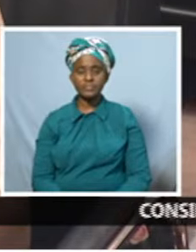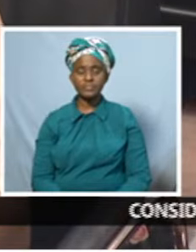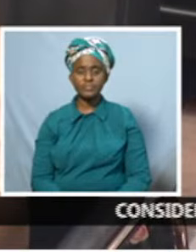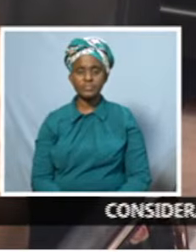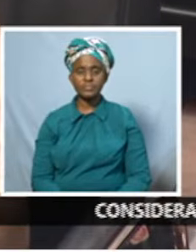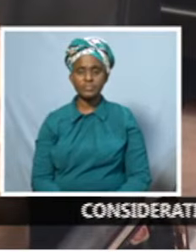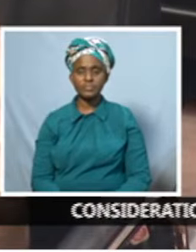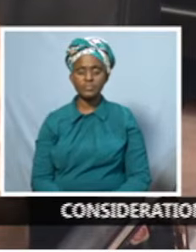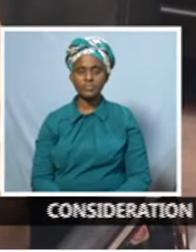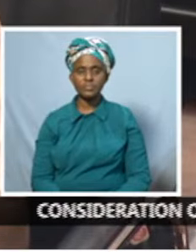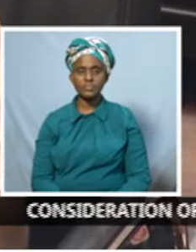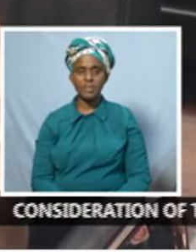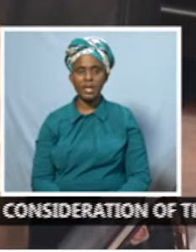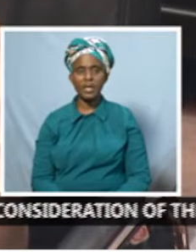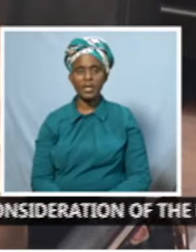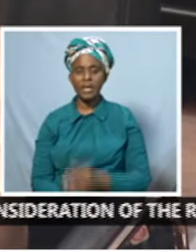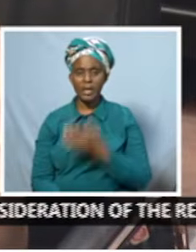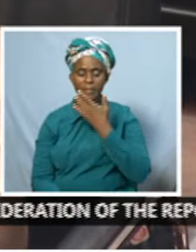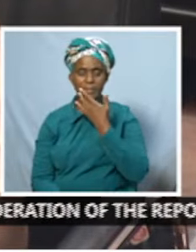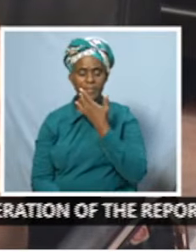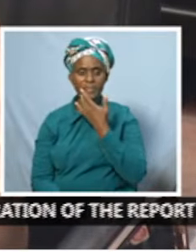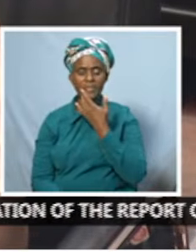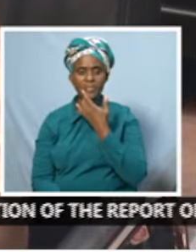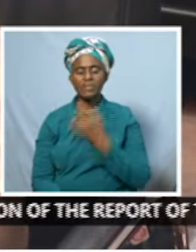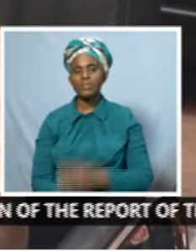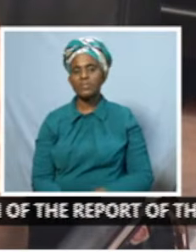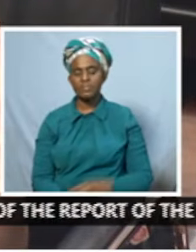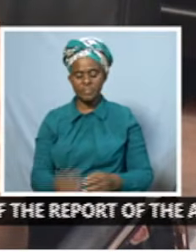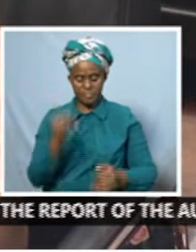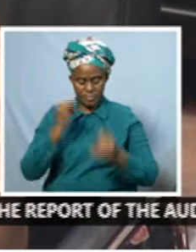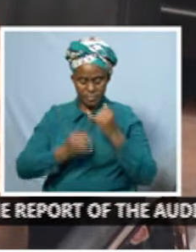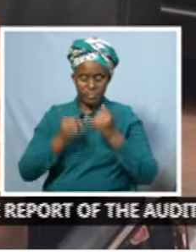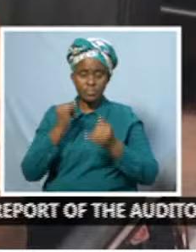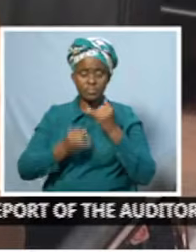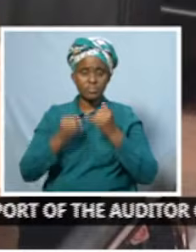This project has since been completed,